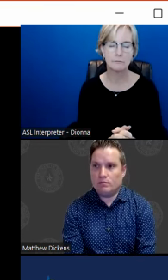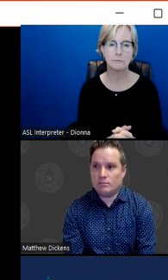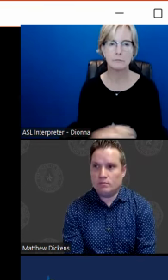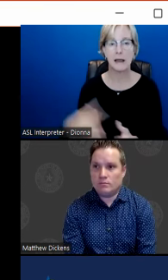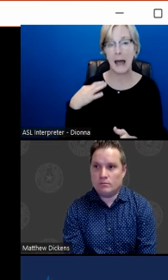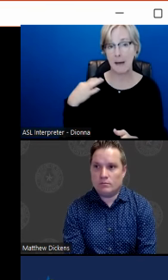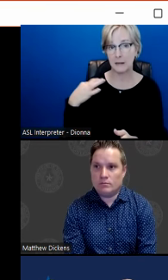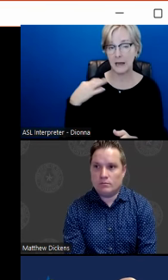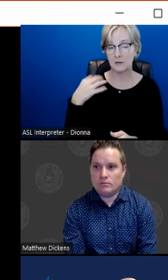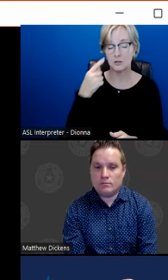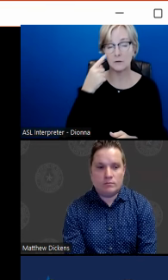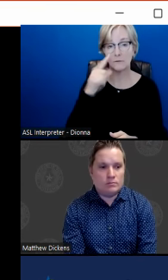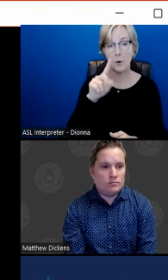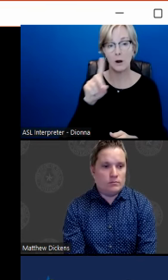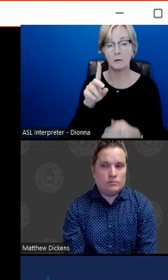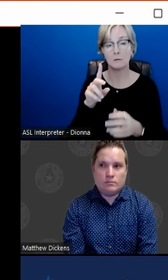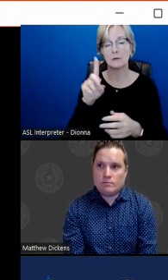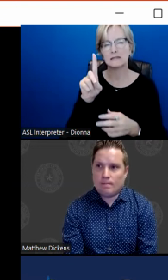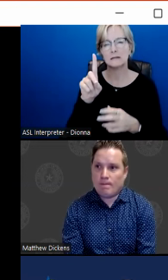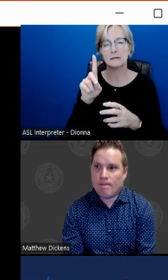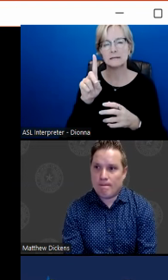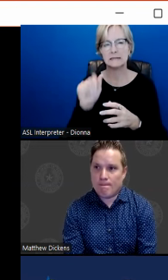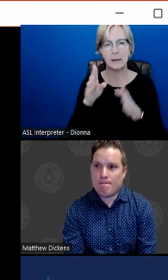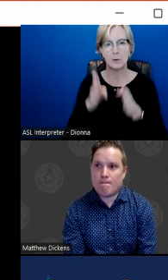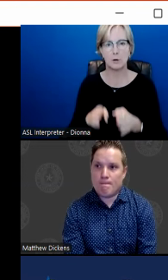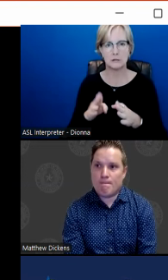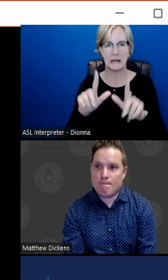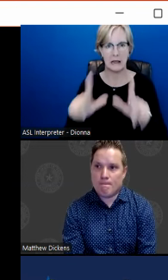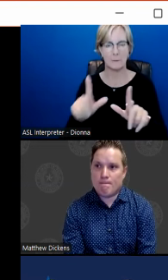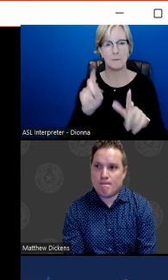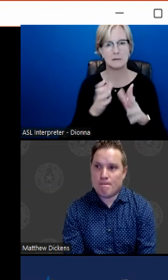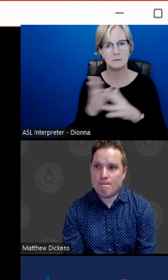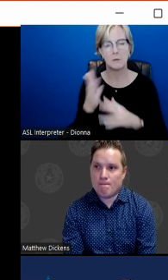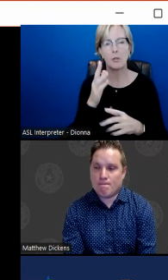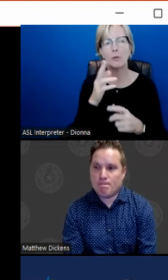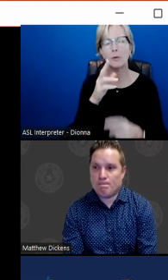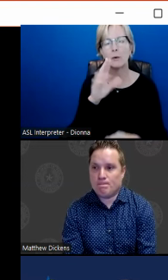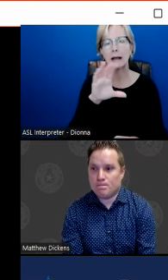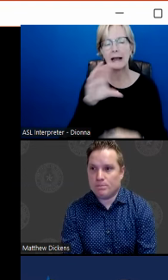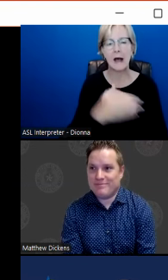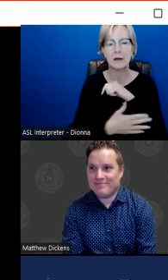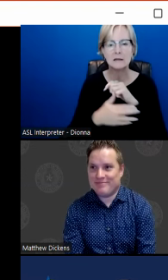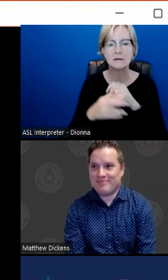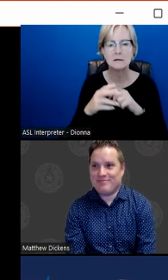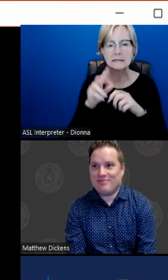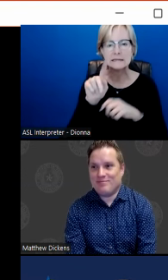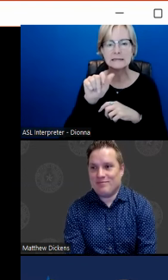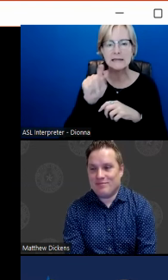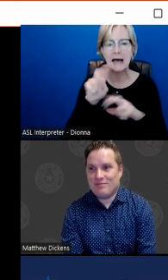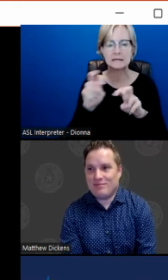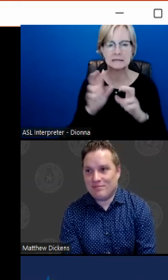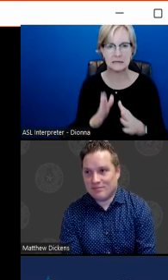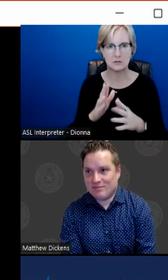Application for disabled person license plates must be submitted through the county tax assessor collector's office in the county in which the applicant